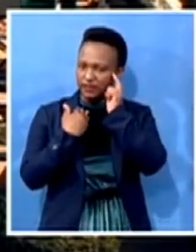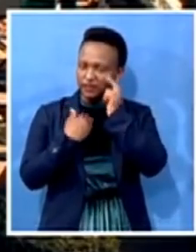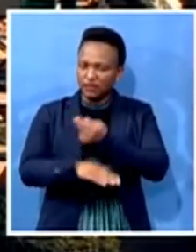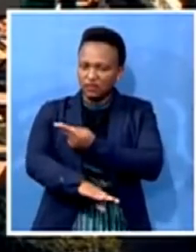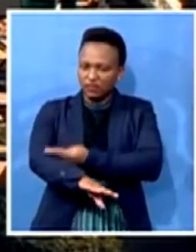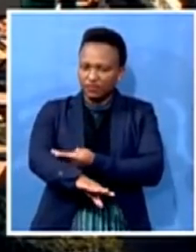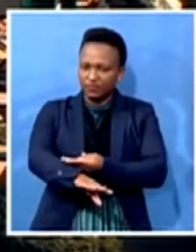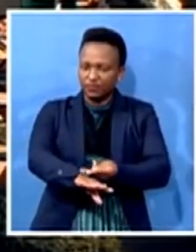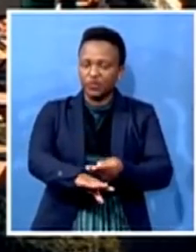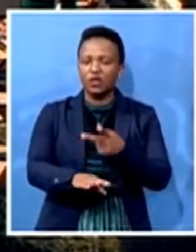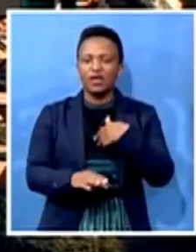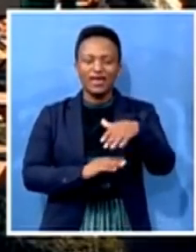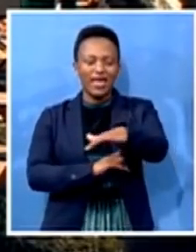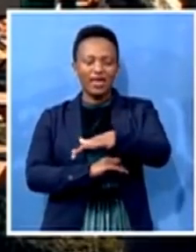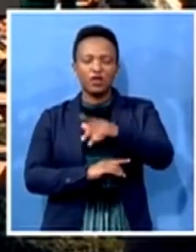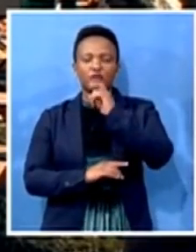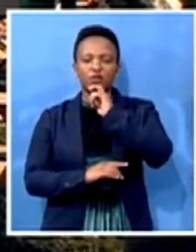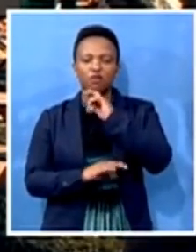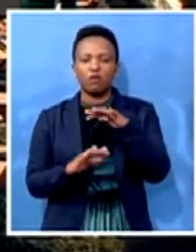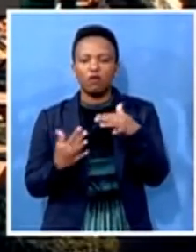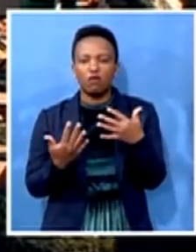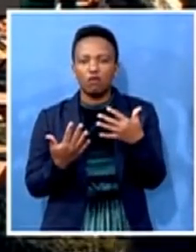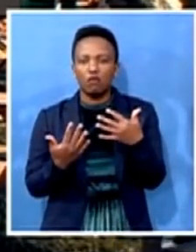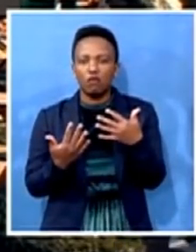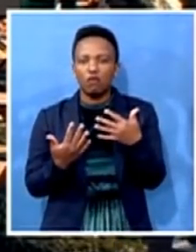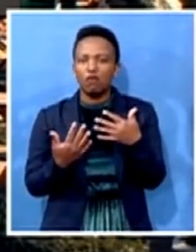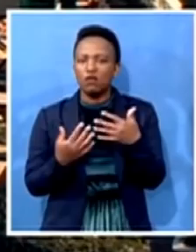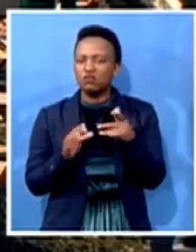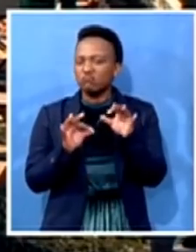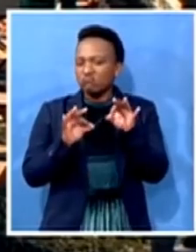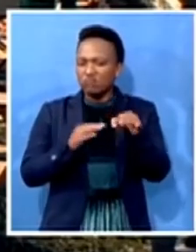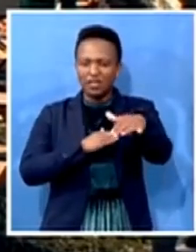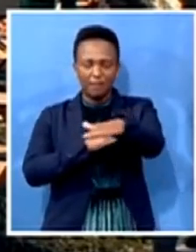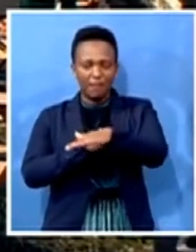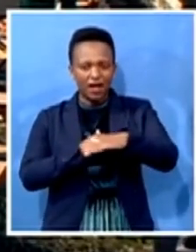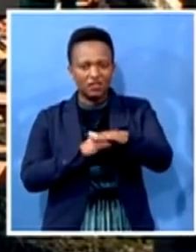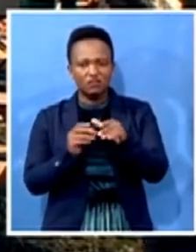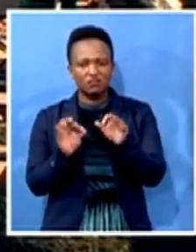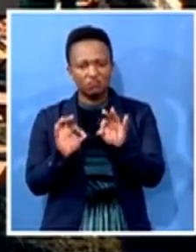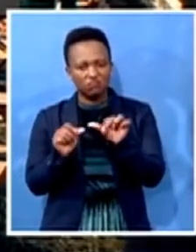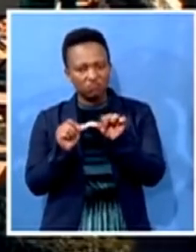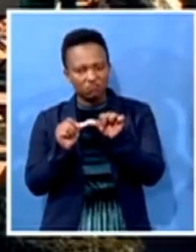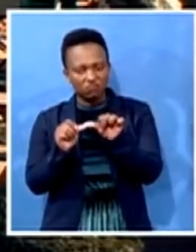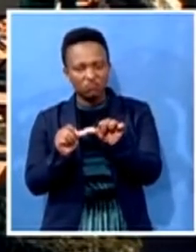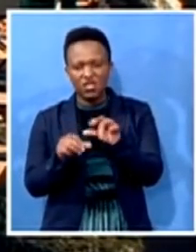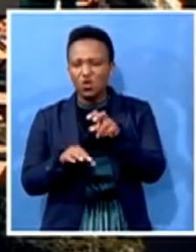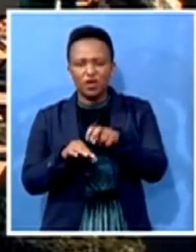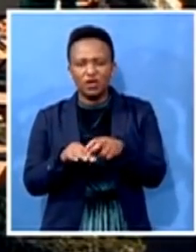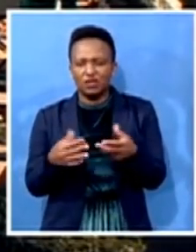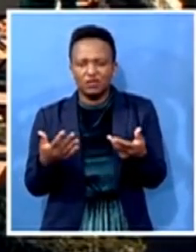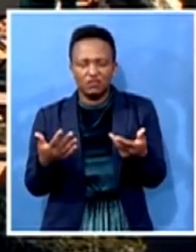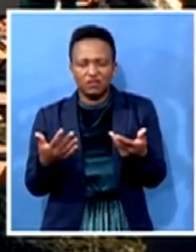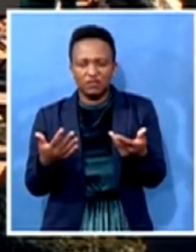pretty much very, very stable patients that just need a bit of observation going